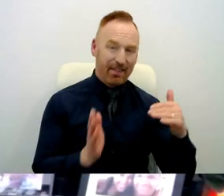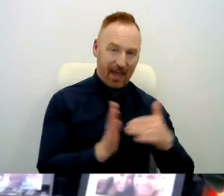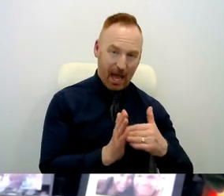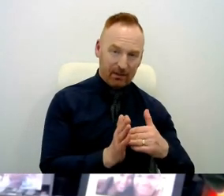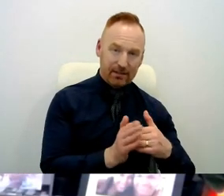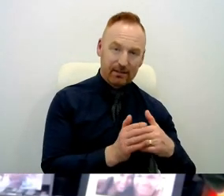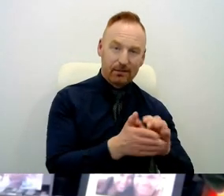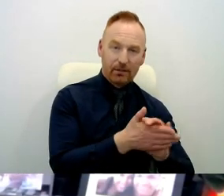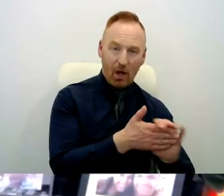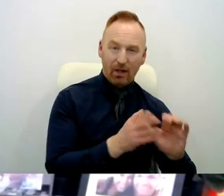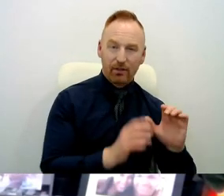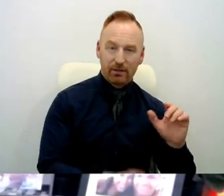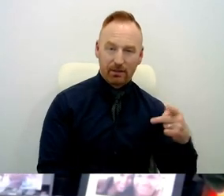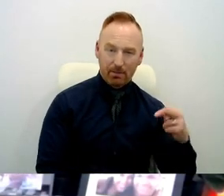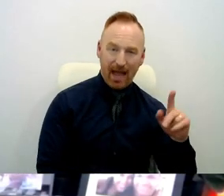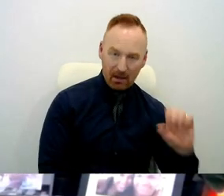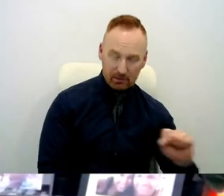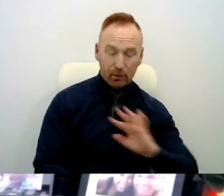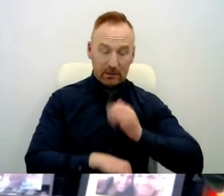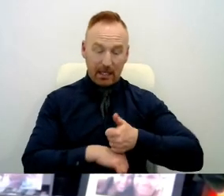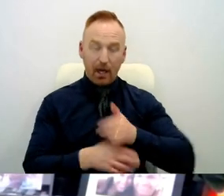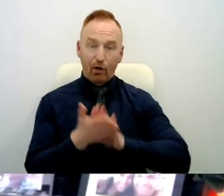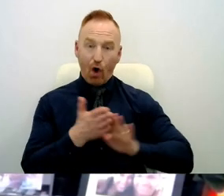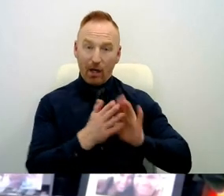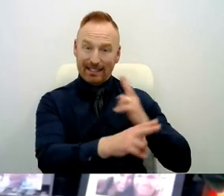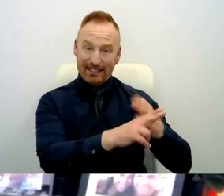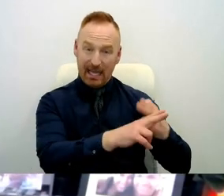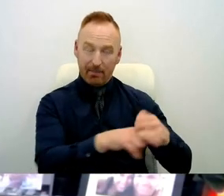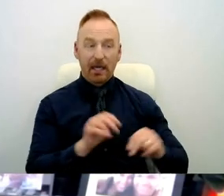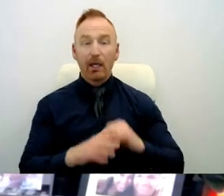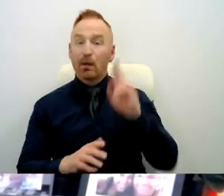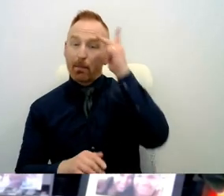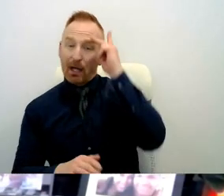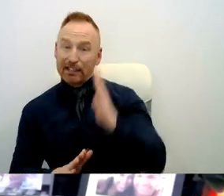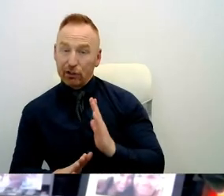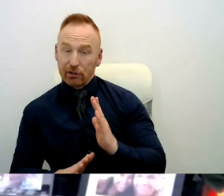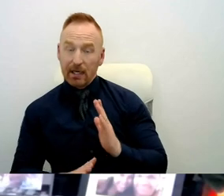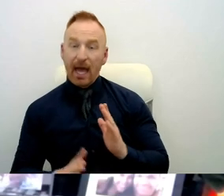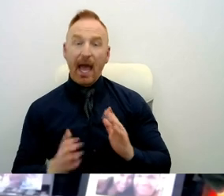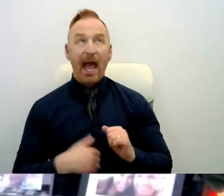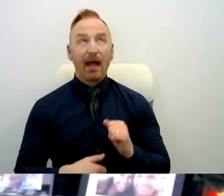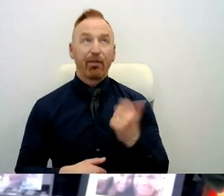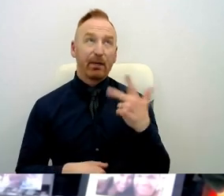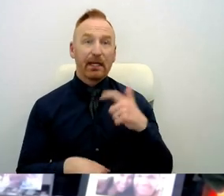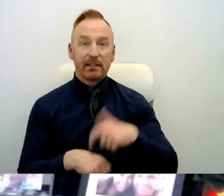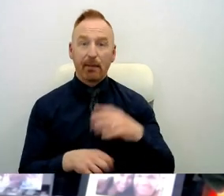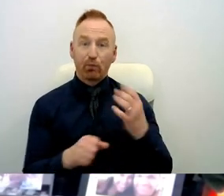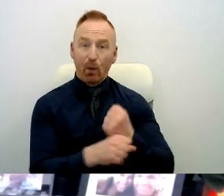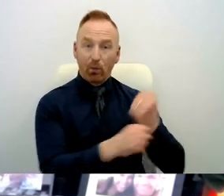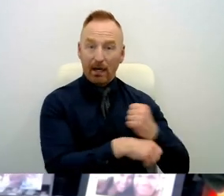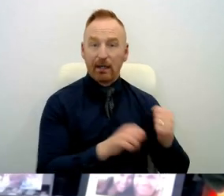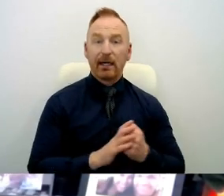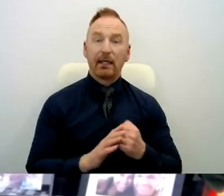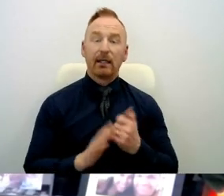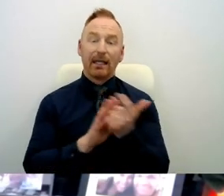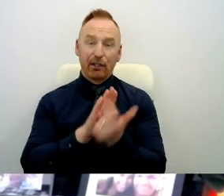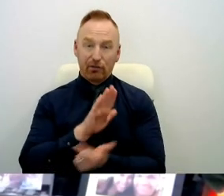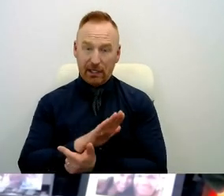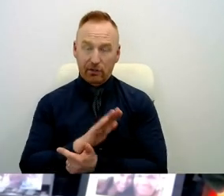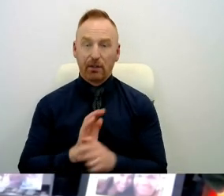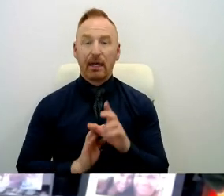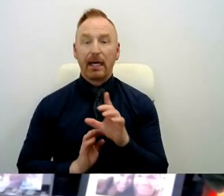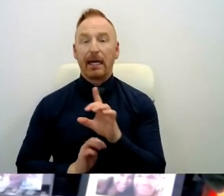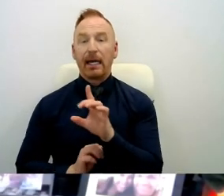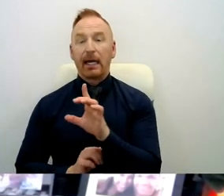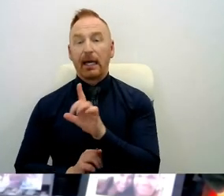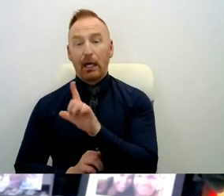sum, to establish a college in his name. He also held public office. He had 3 terms in the legislature in Lower Canada,